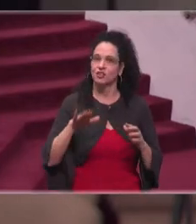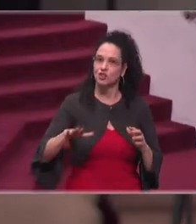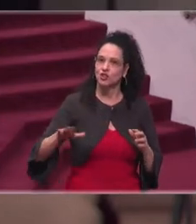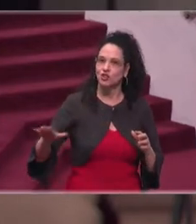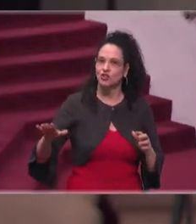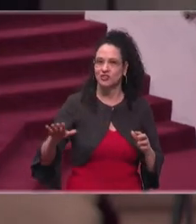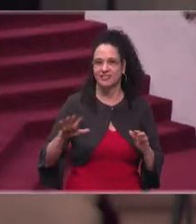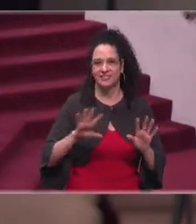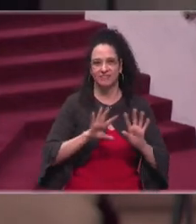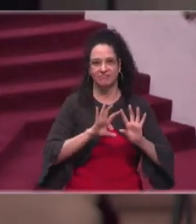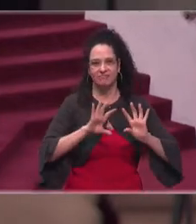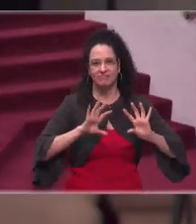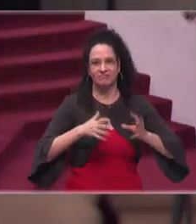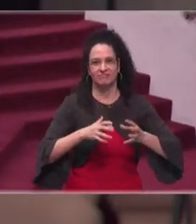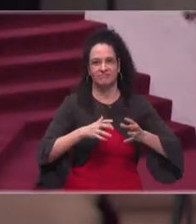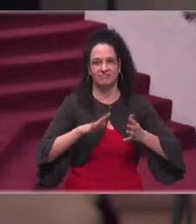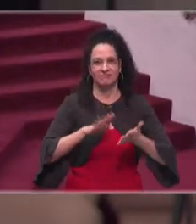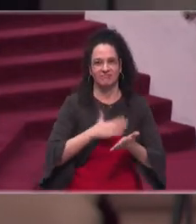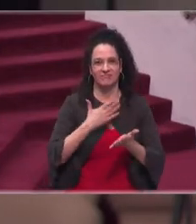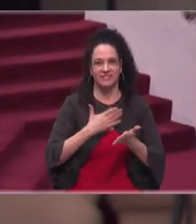Thank you.